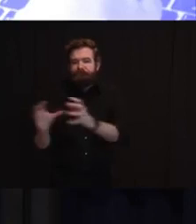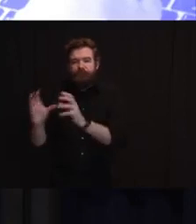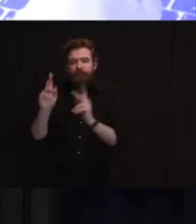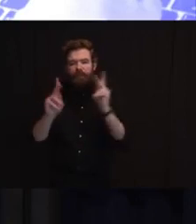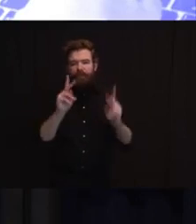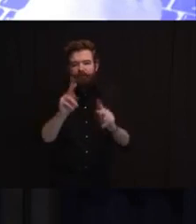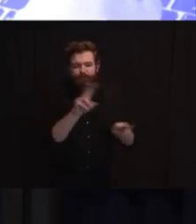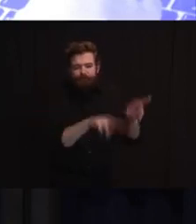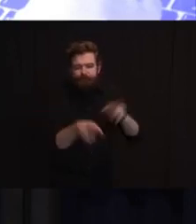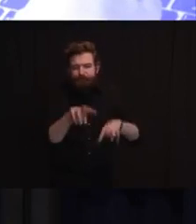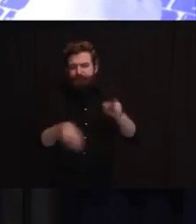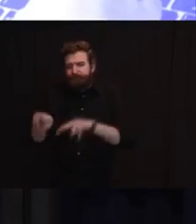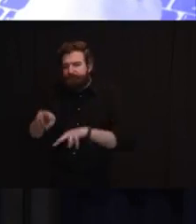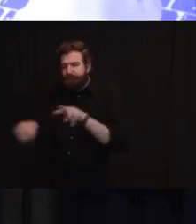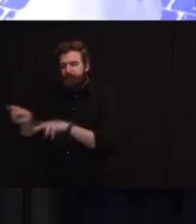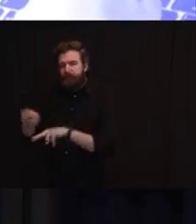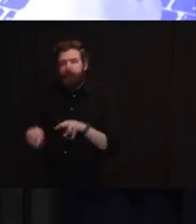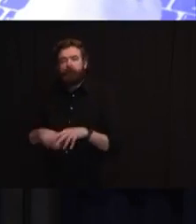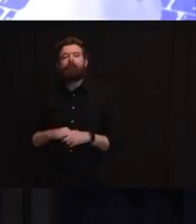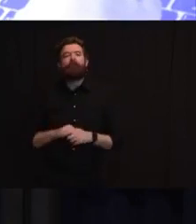that includes mobile